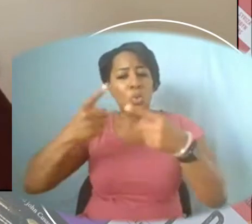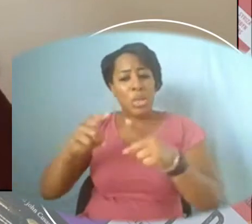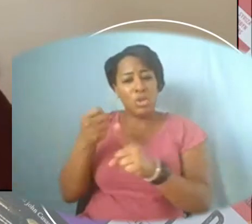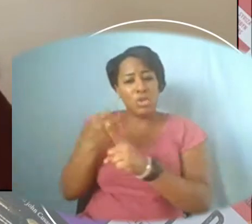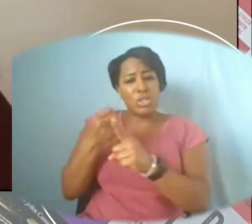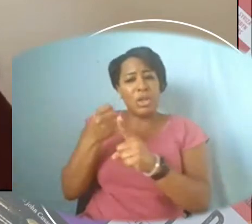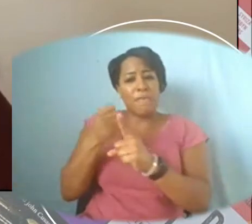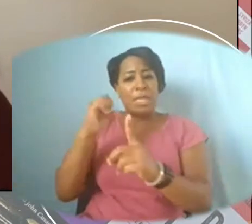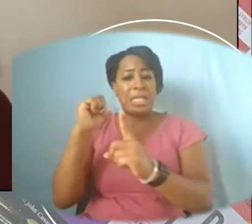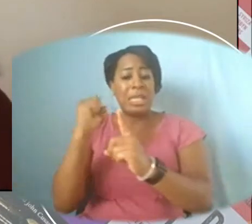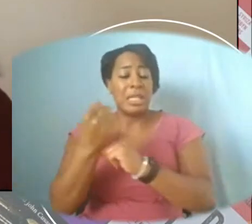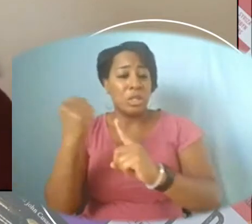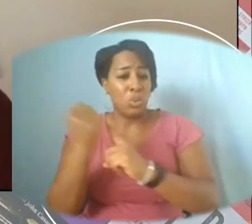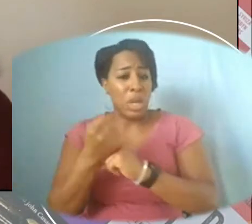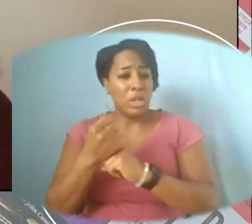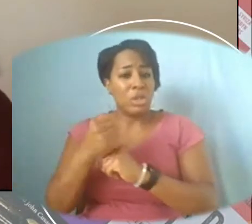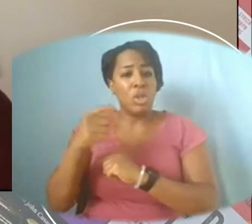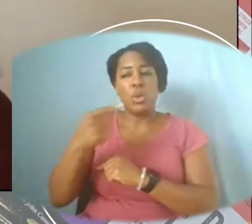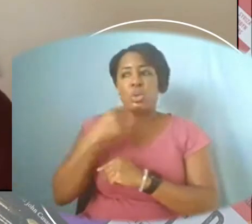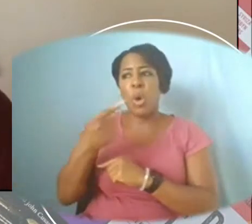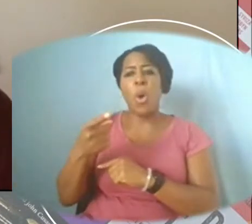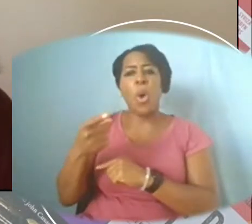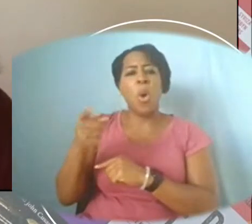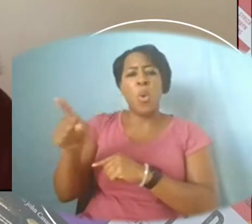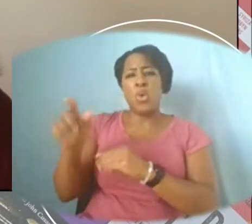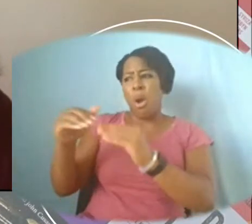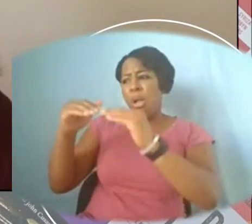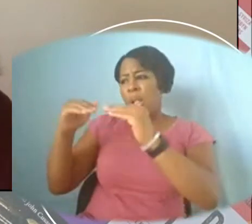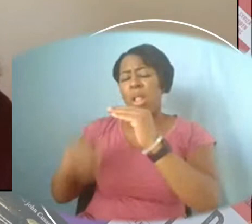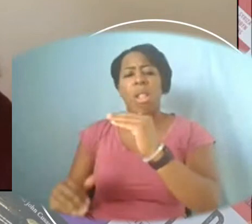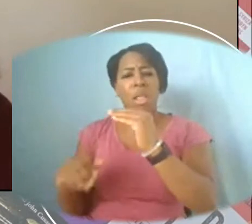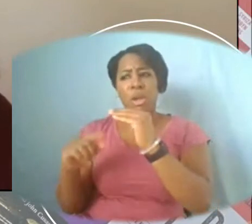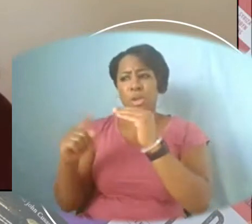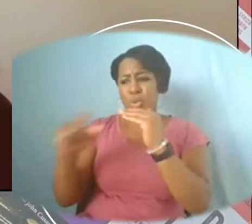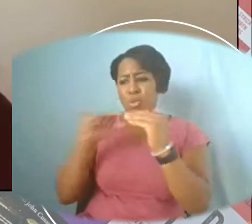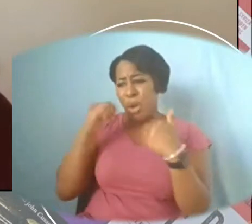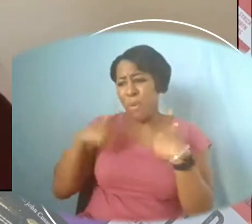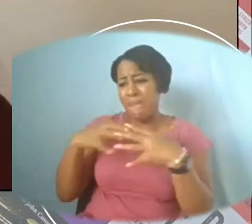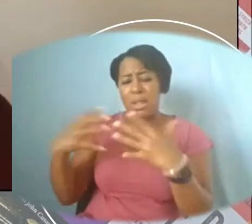you're told you're less than, you have less, whether it's